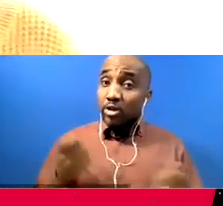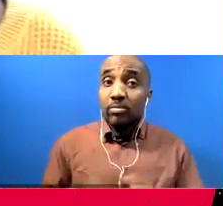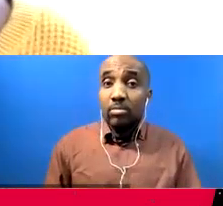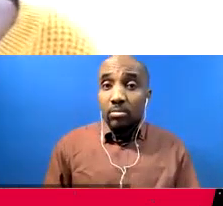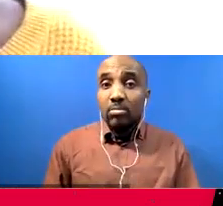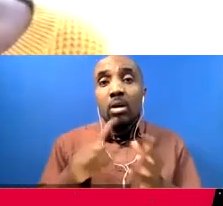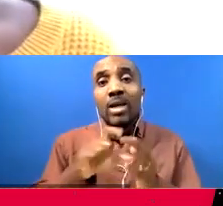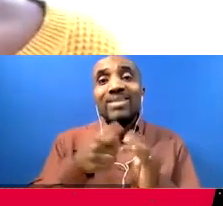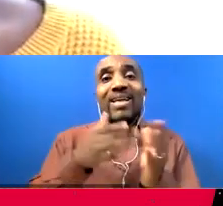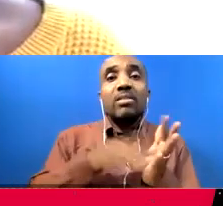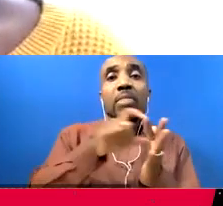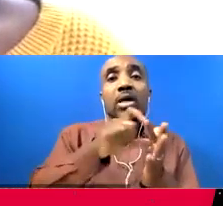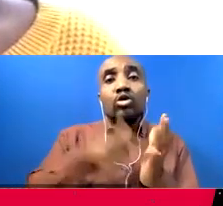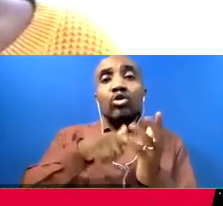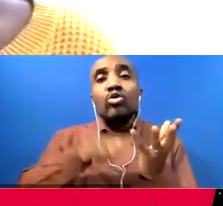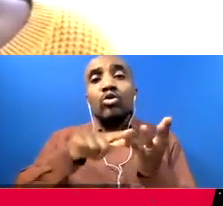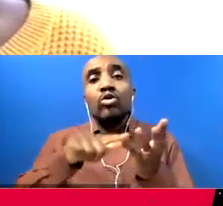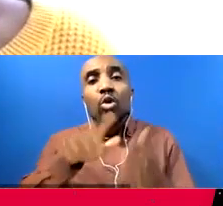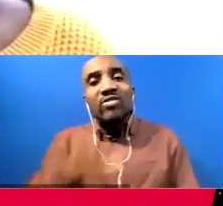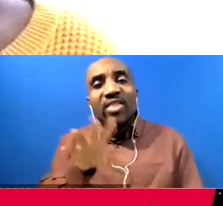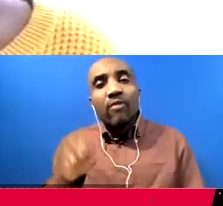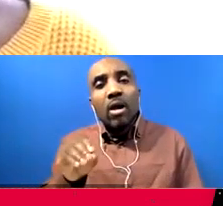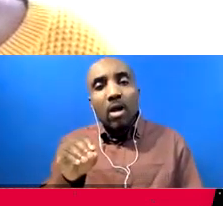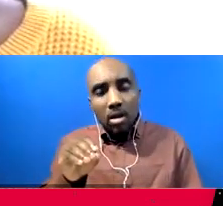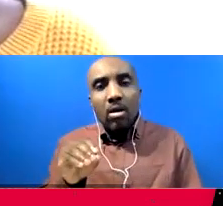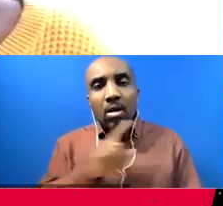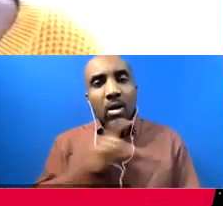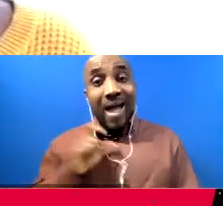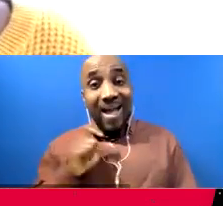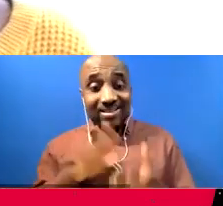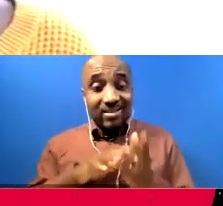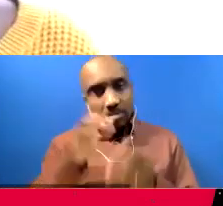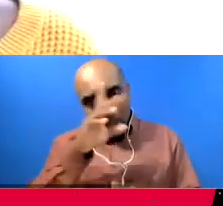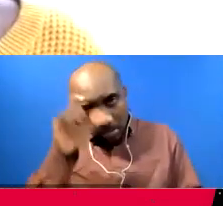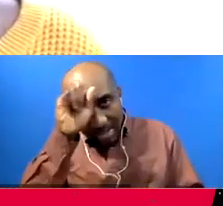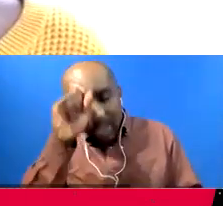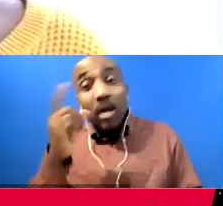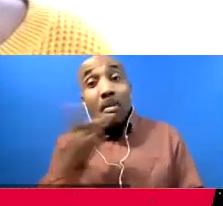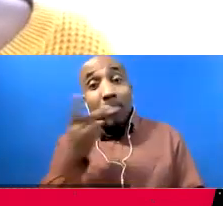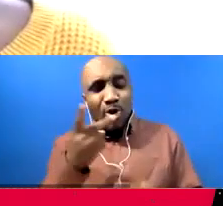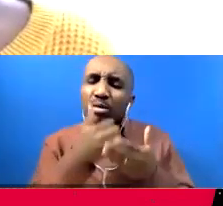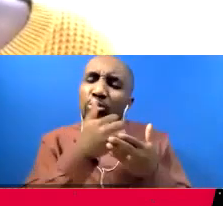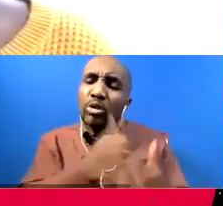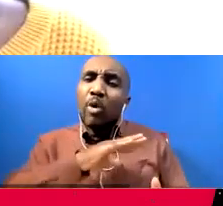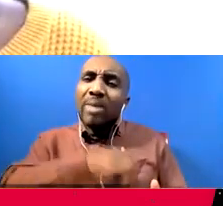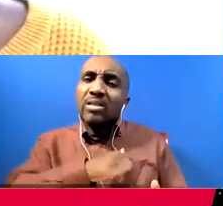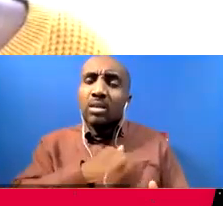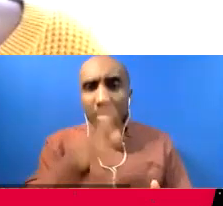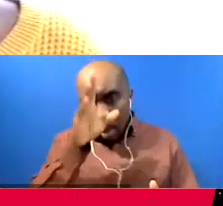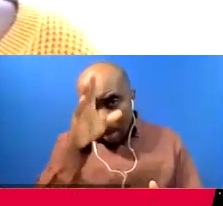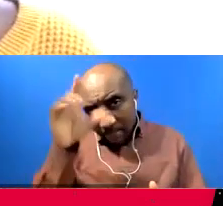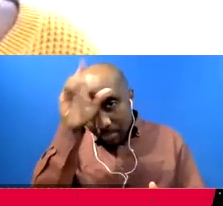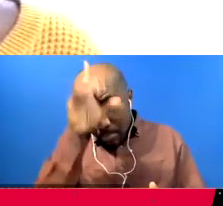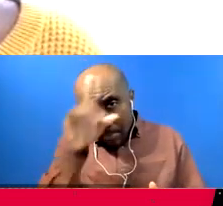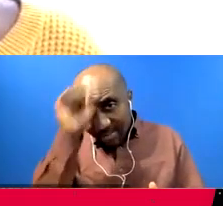Desmond Tutu and Nelson Mandela, they've both voiced in the past, they both had voiced their support for Palestine multiple times, with Nelson Mandela stating